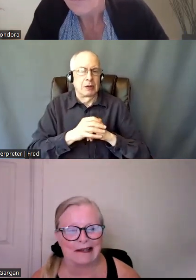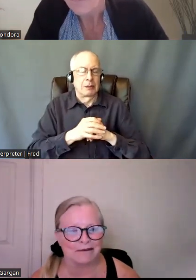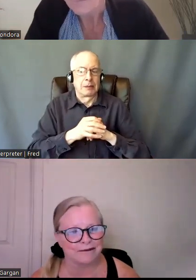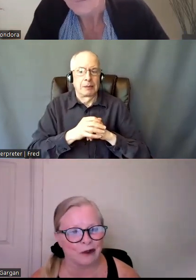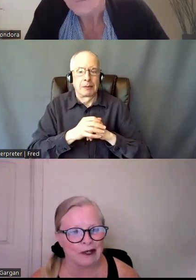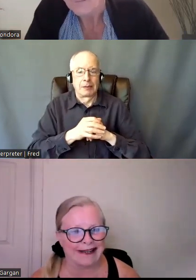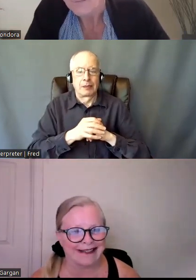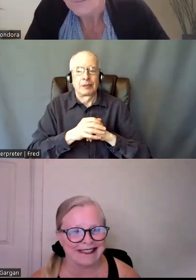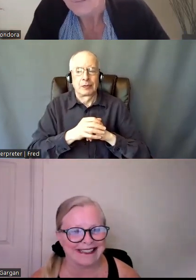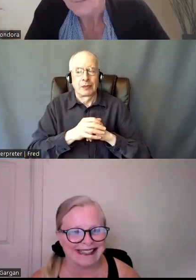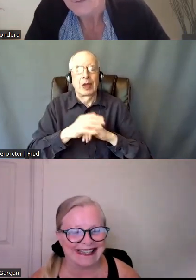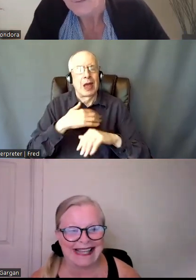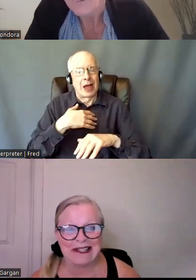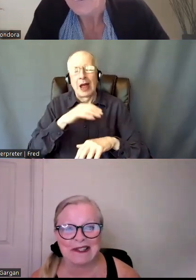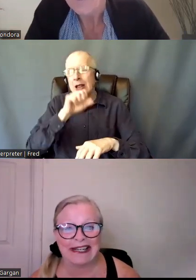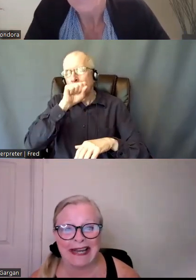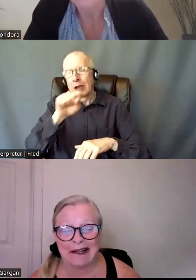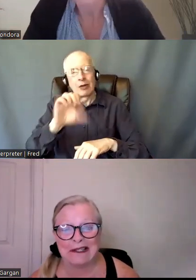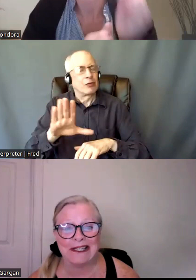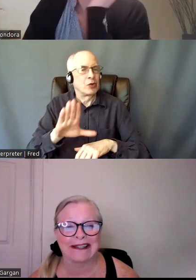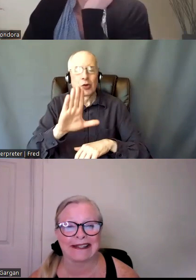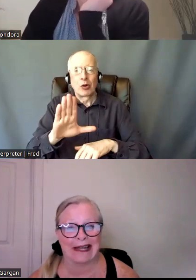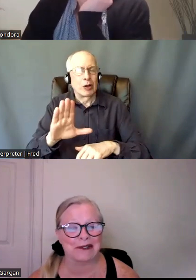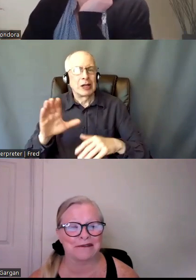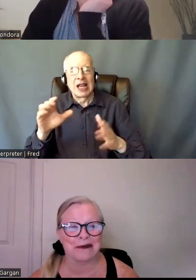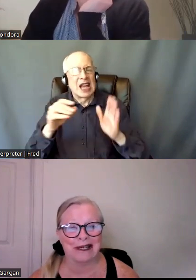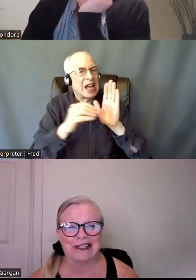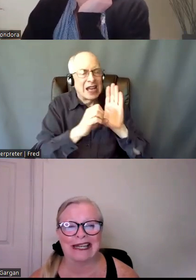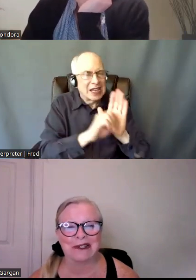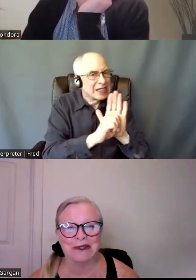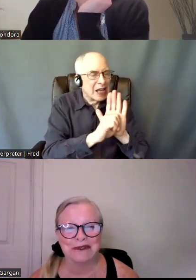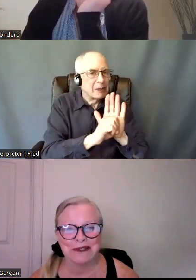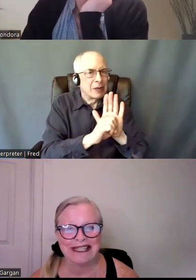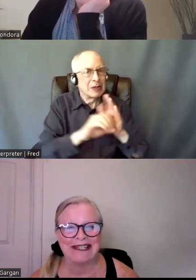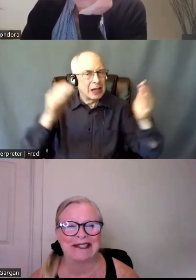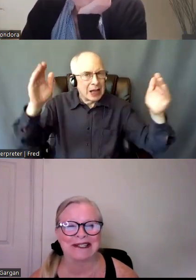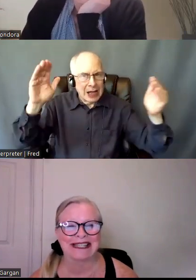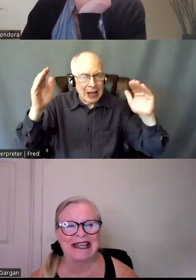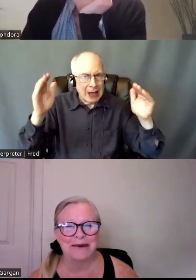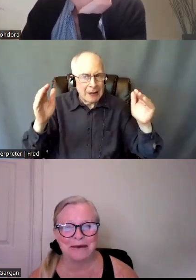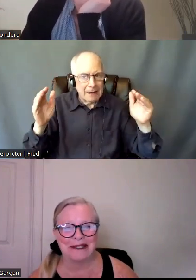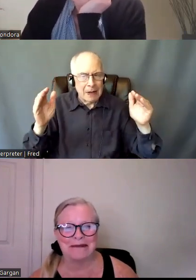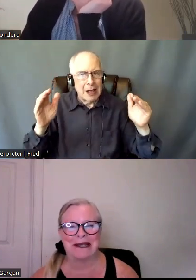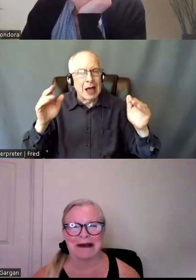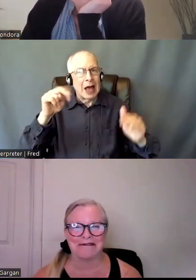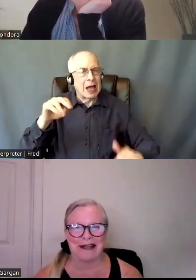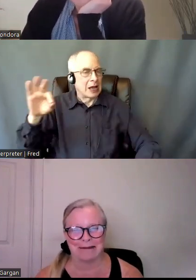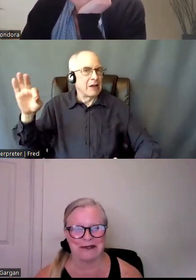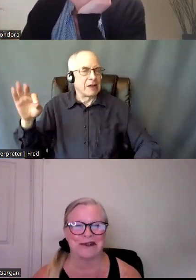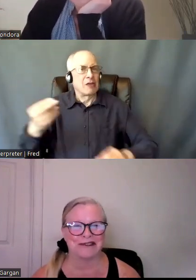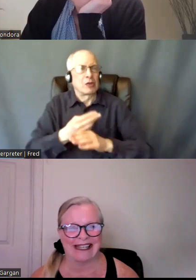I love your analogy. It's actually an analogy that the National Federation has used for years when we speak